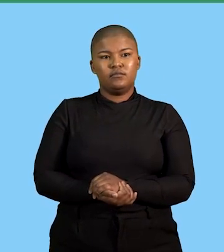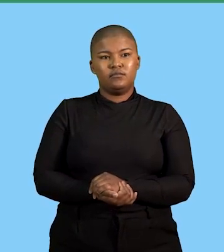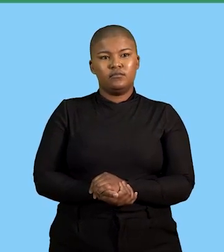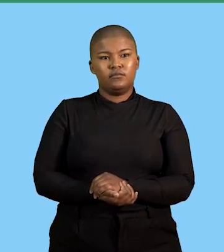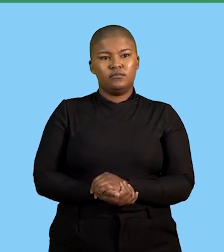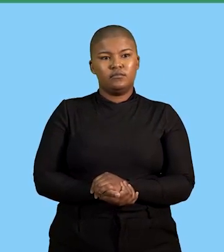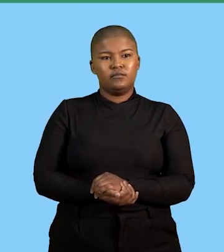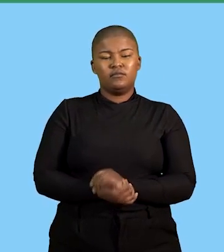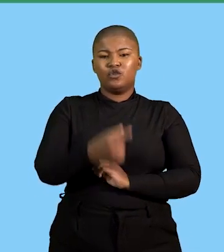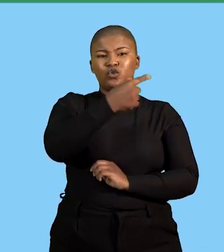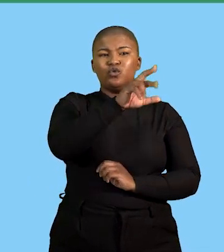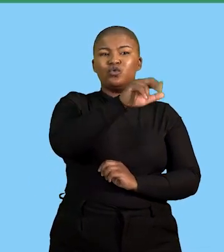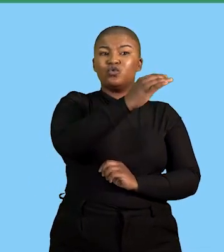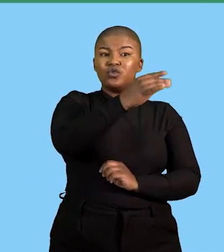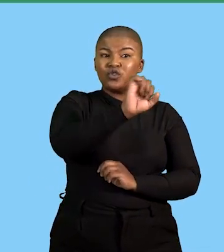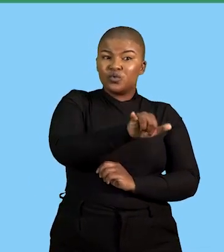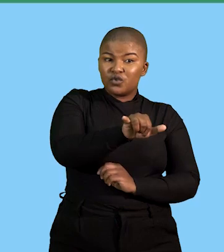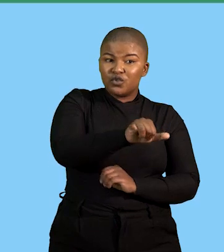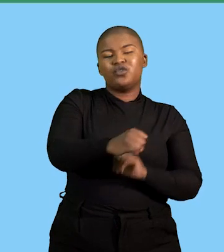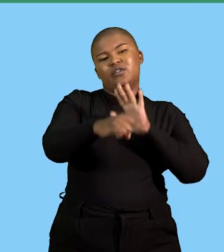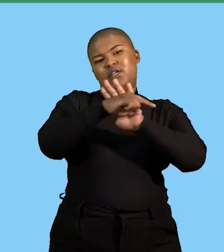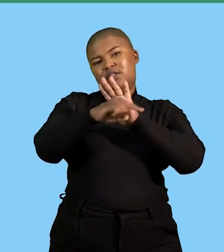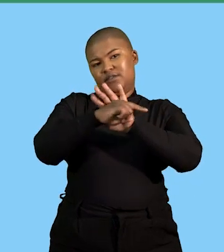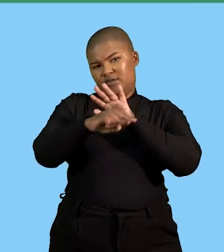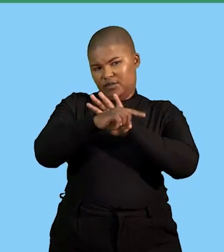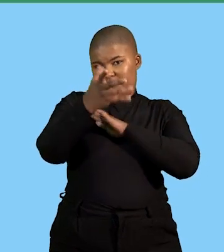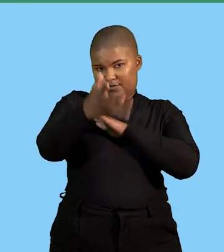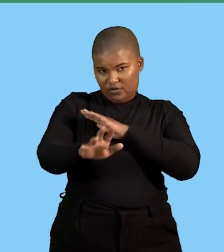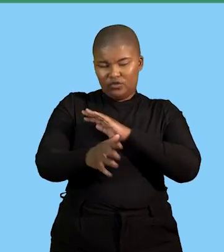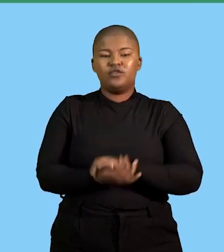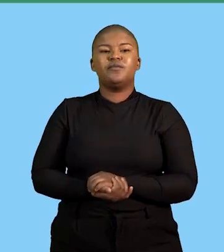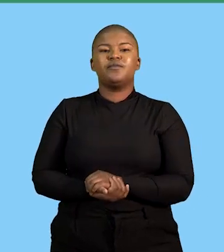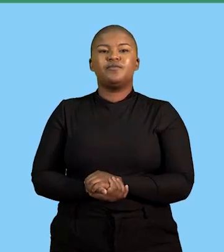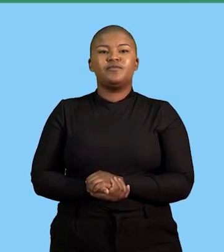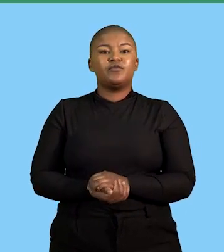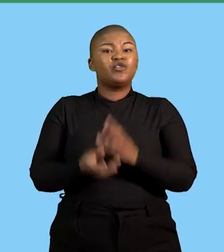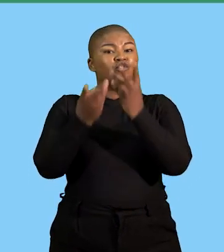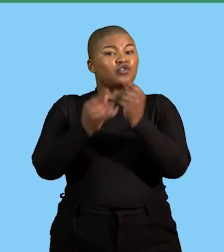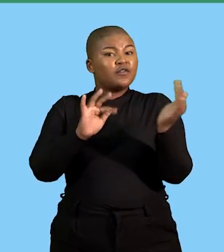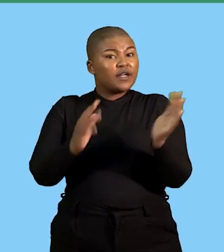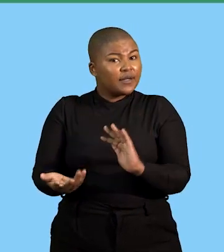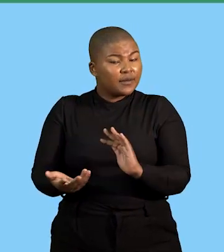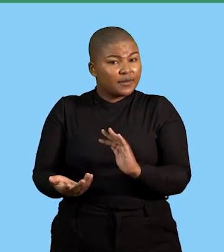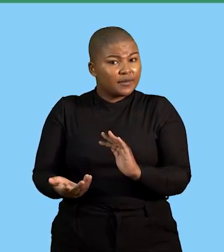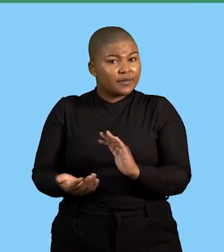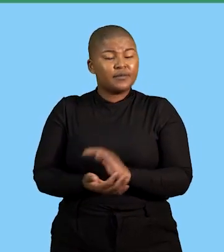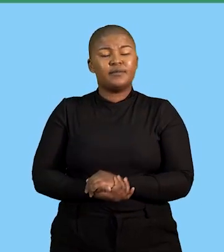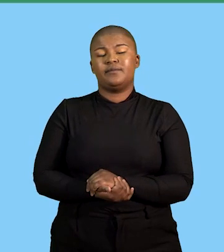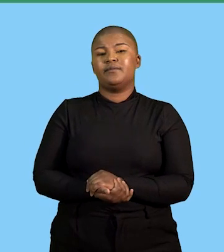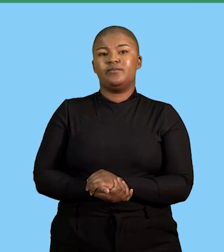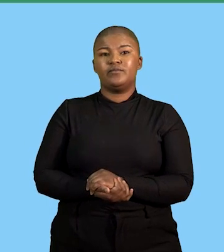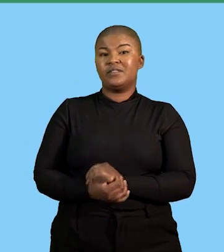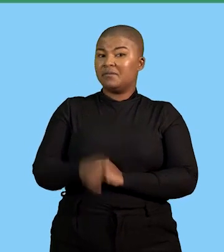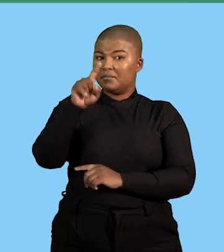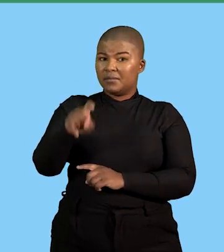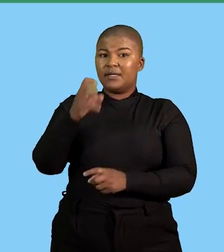identified. So which personality did we identify? We identify a negative personality. How do you deal with that as a